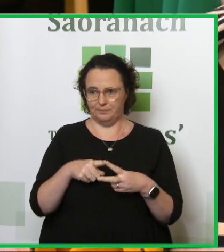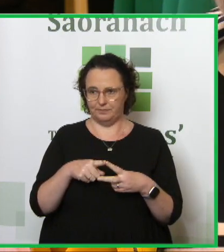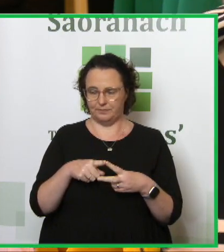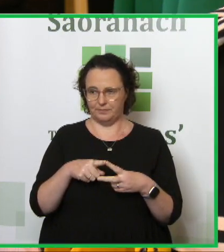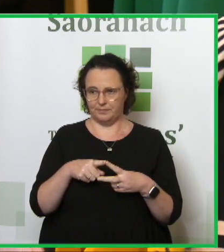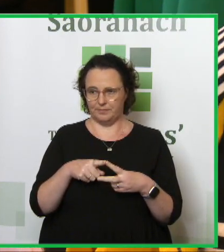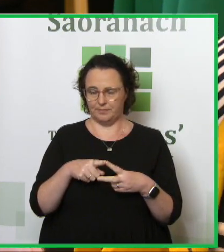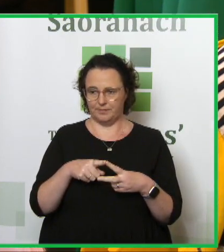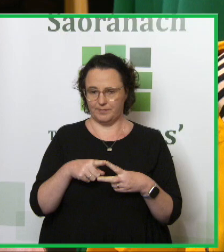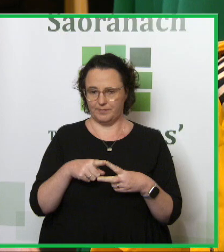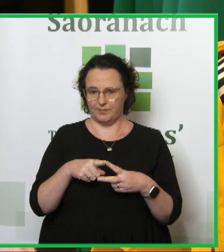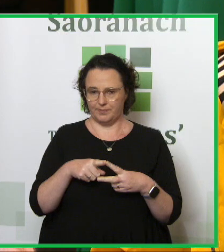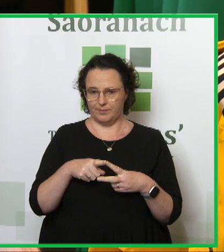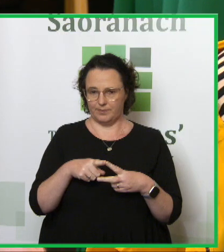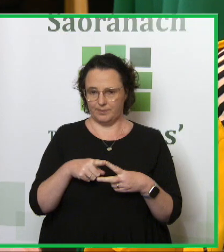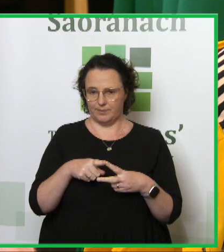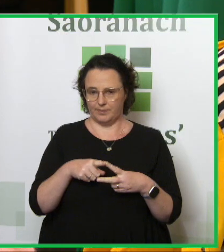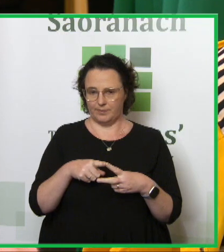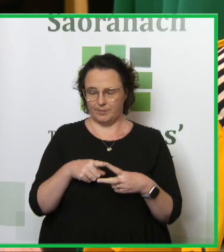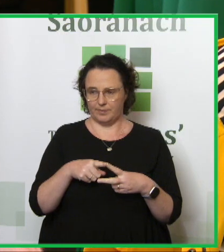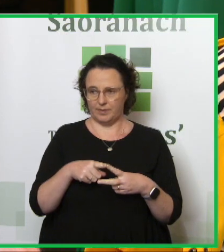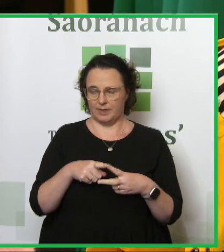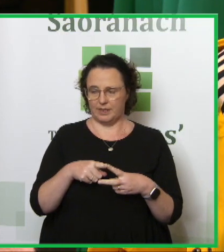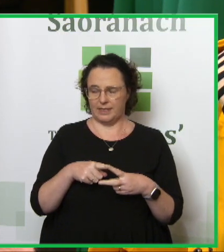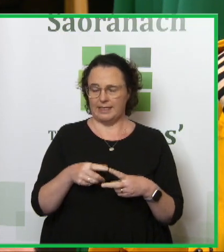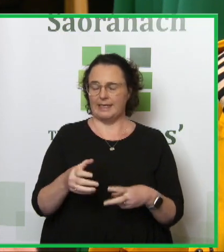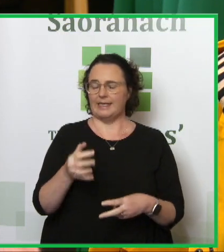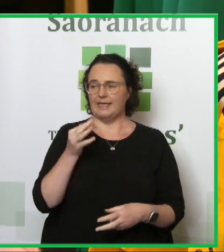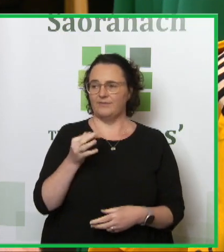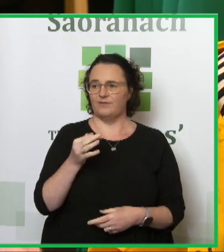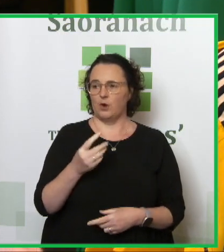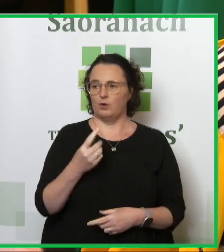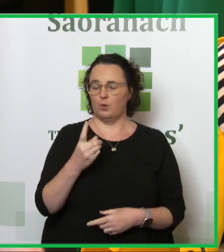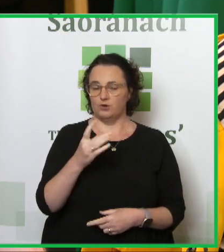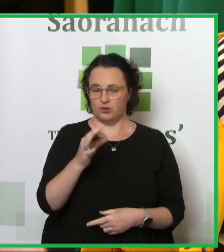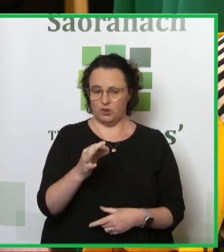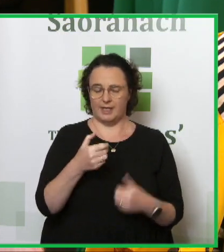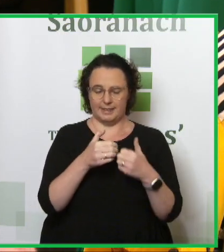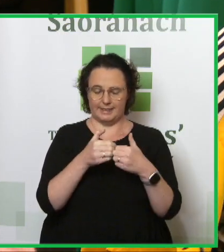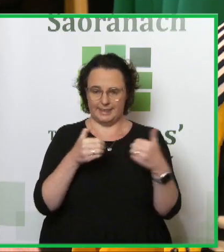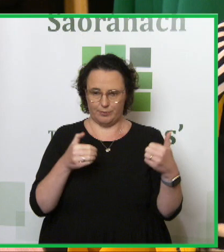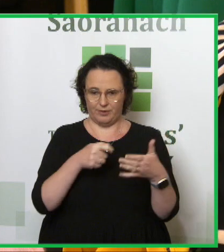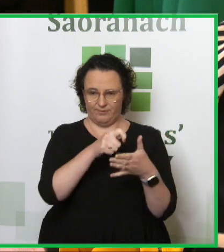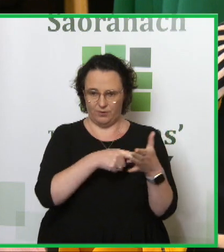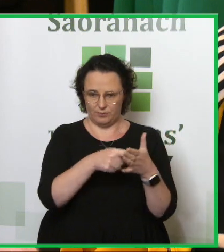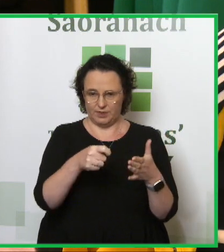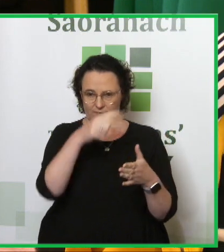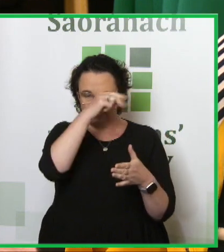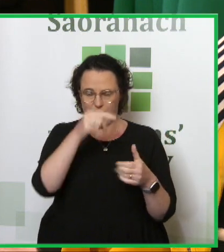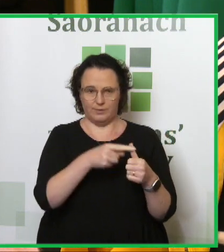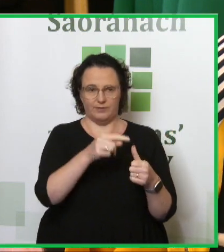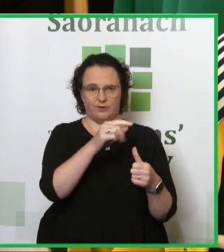like a drug receives its own separate ballot, which I believe is going to be happening to cannabis and the other